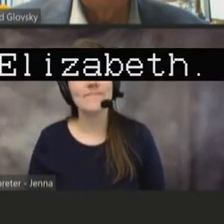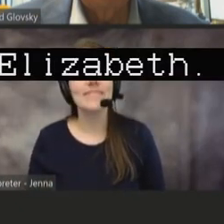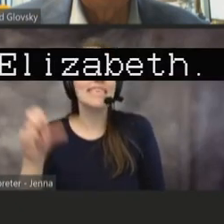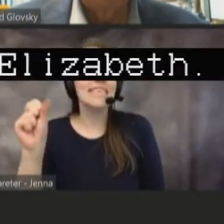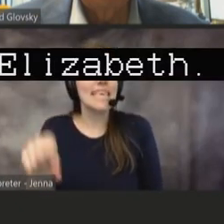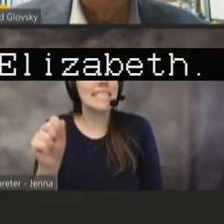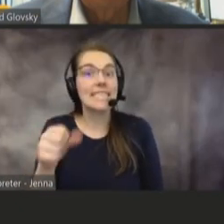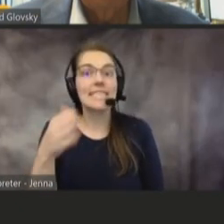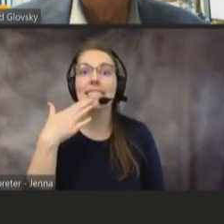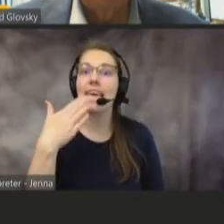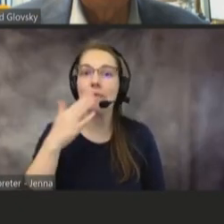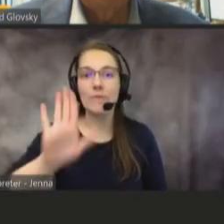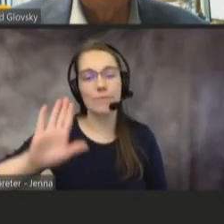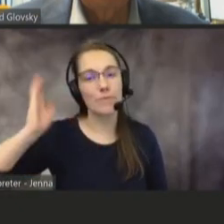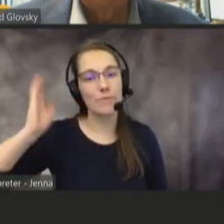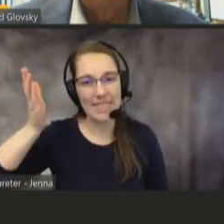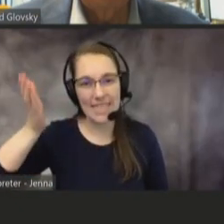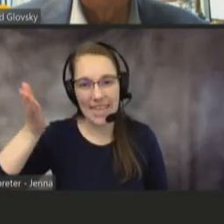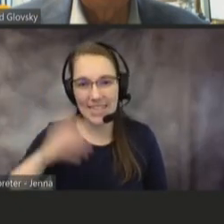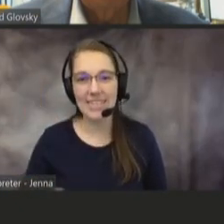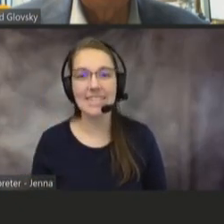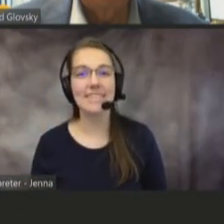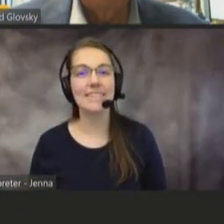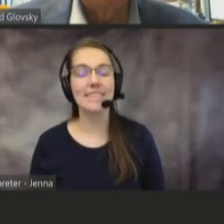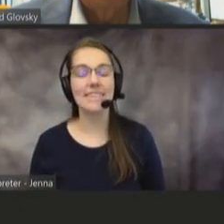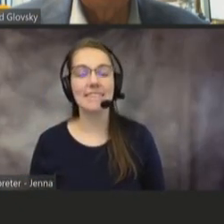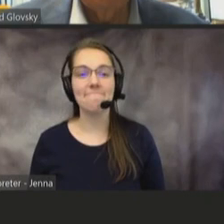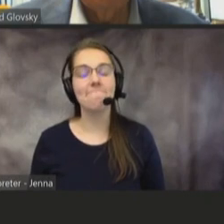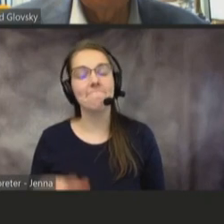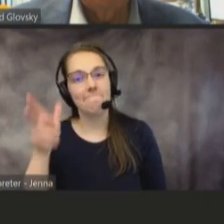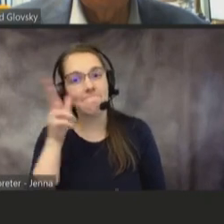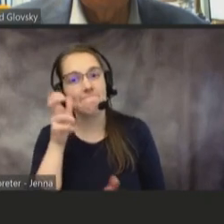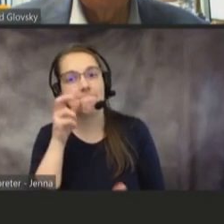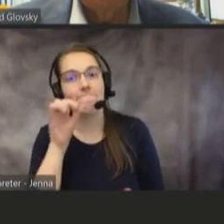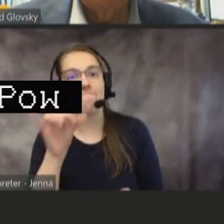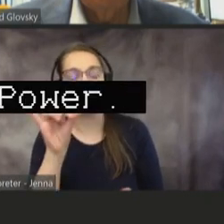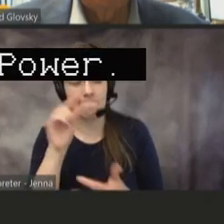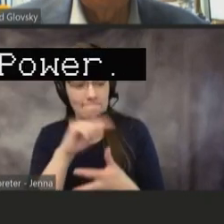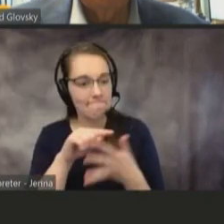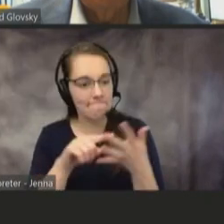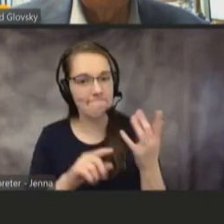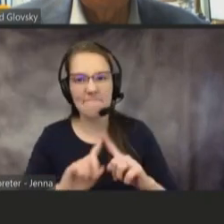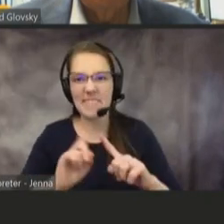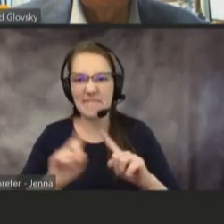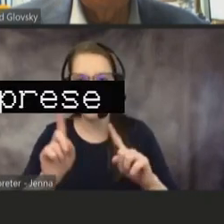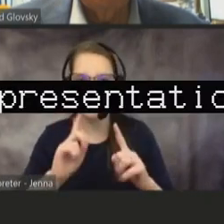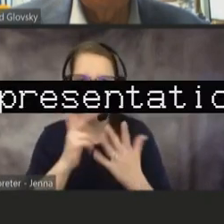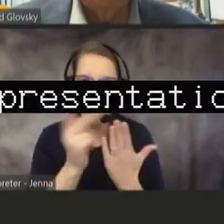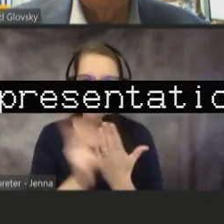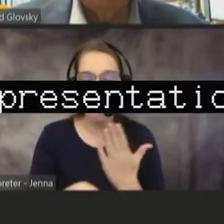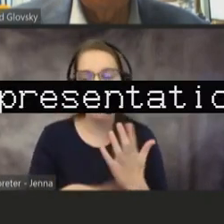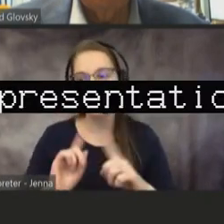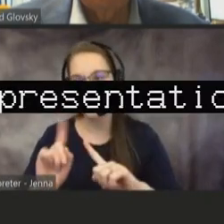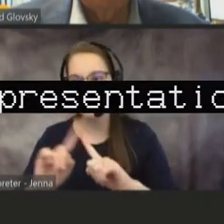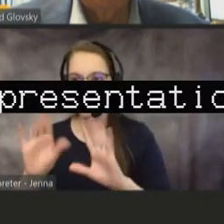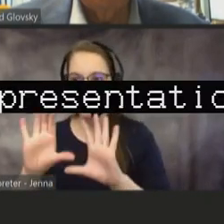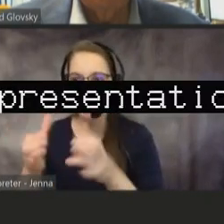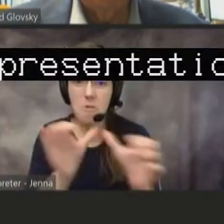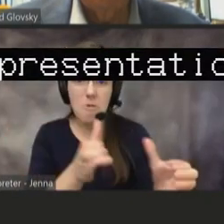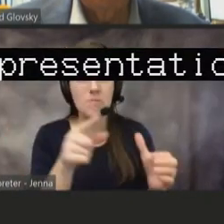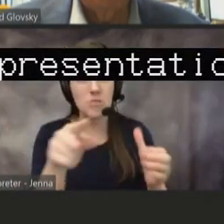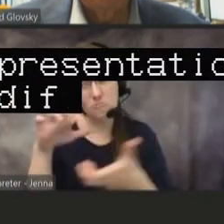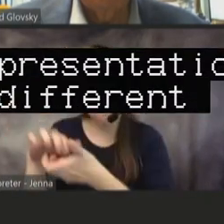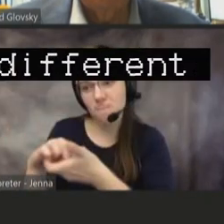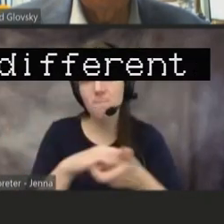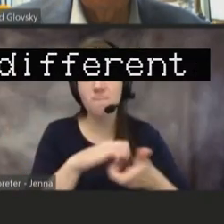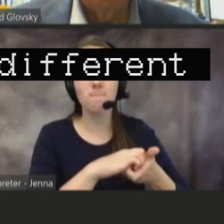the presentation and hearing about the different programs and groups we're working with I